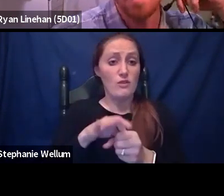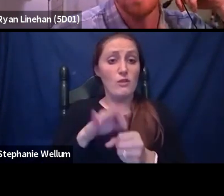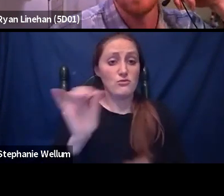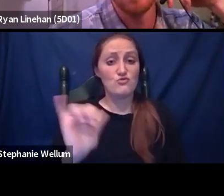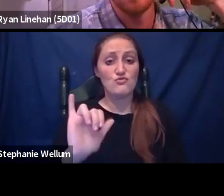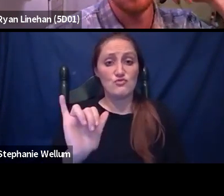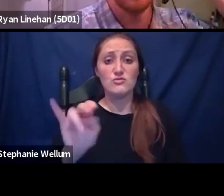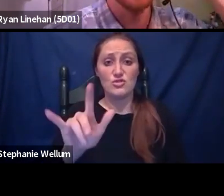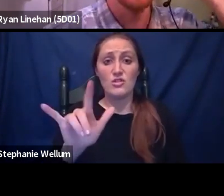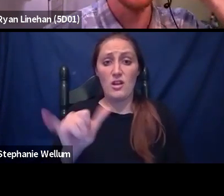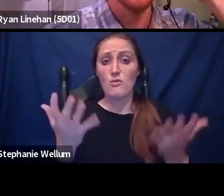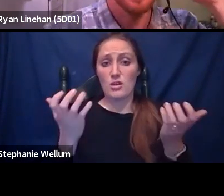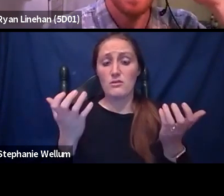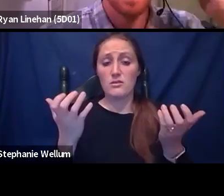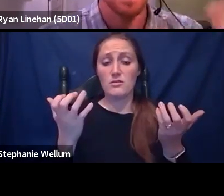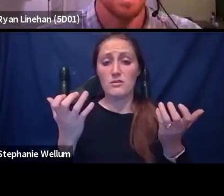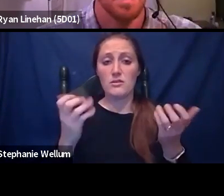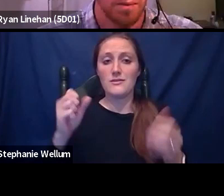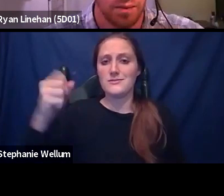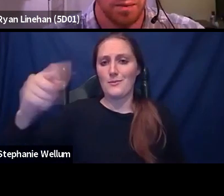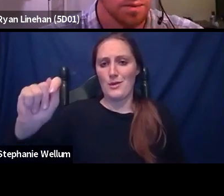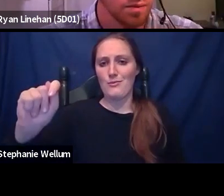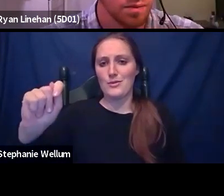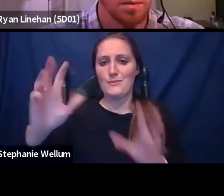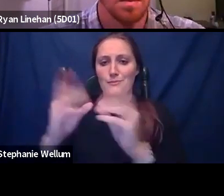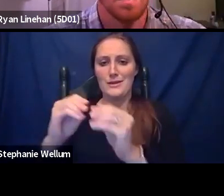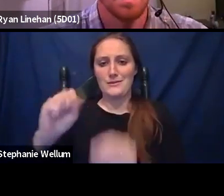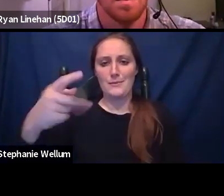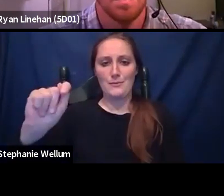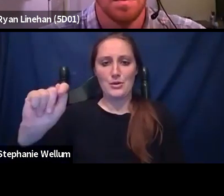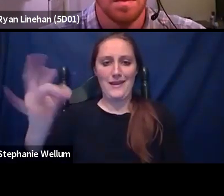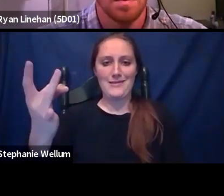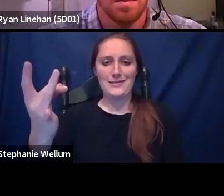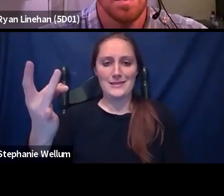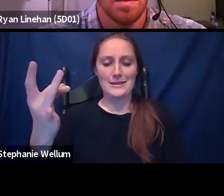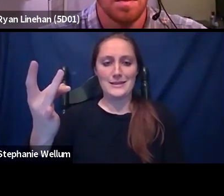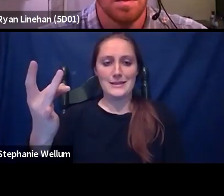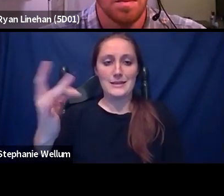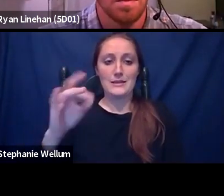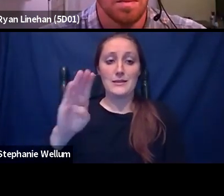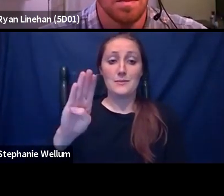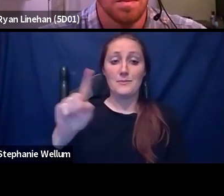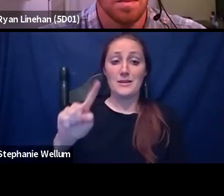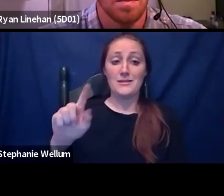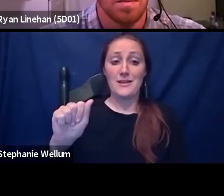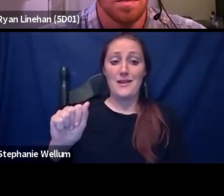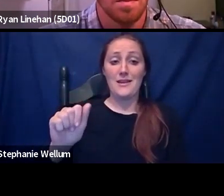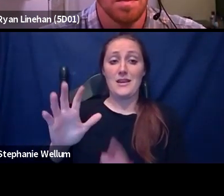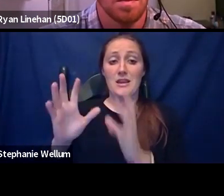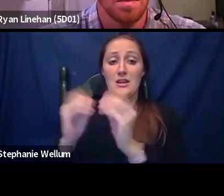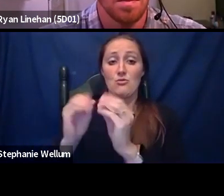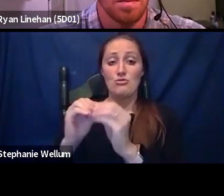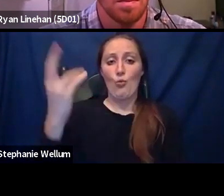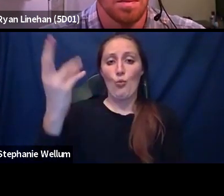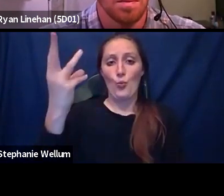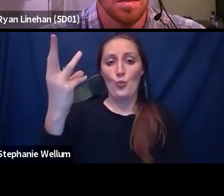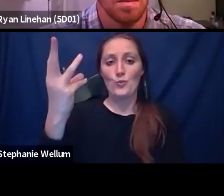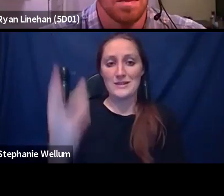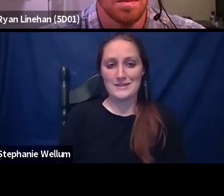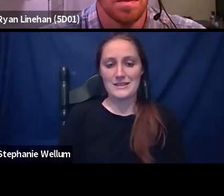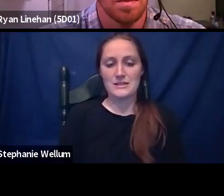all our September meeting is September 8th, and the BZA hearings on Wednesday. So of course you got Wednesday the